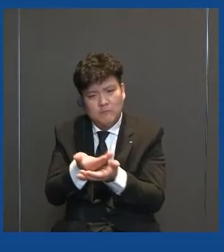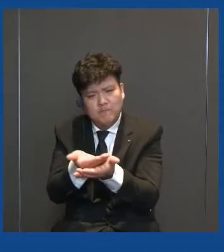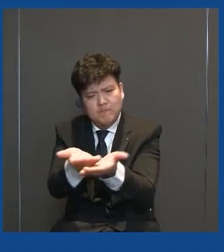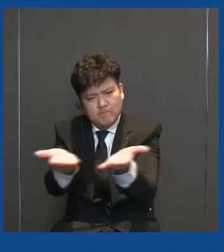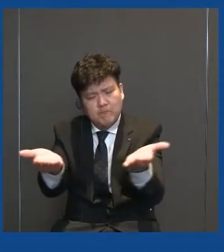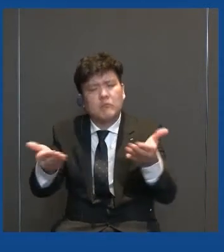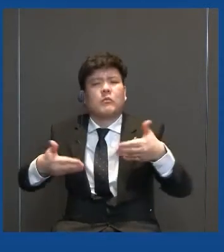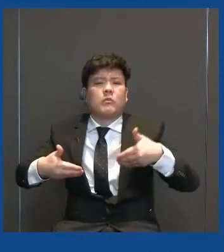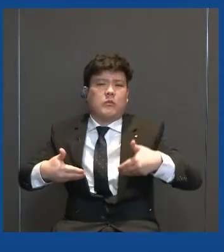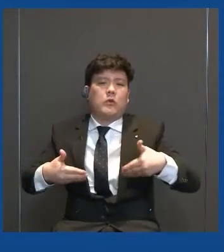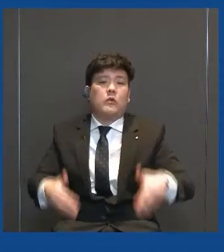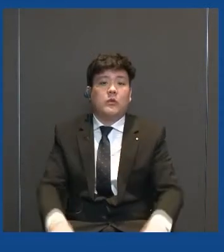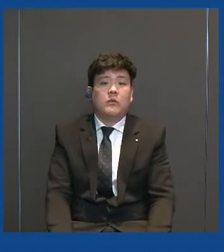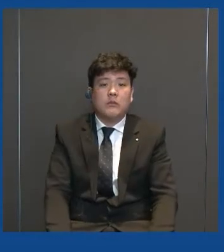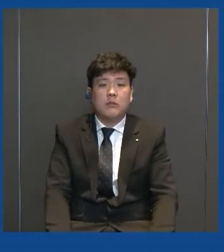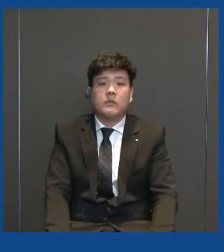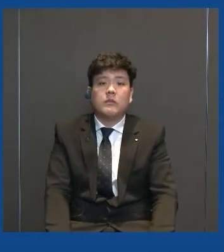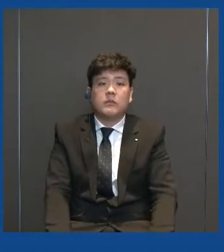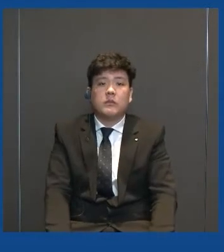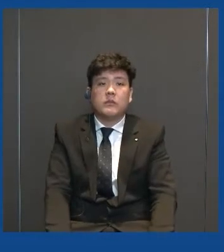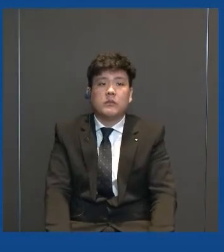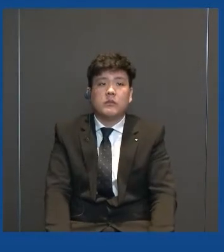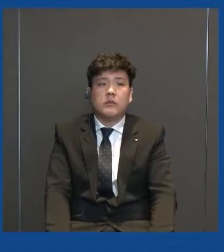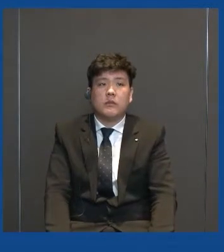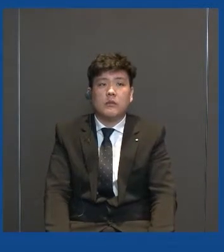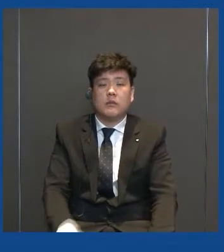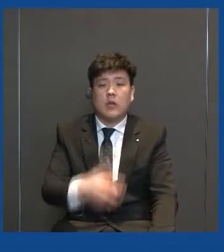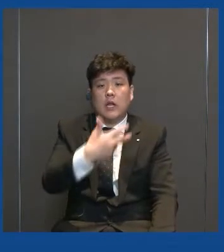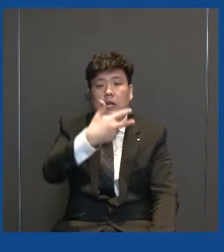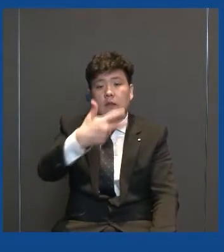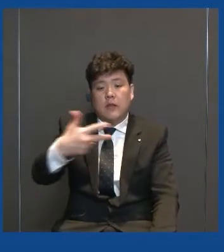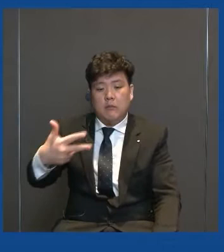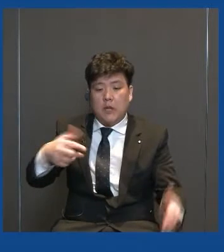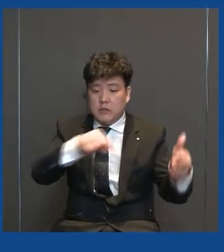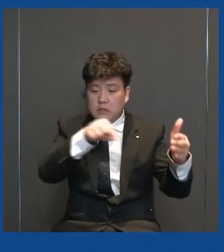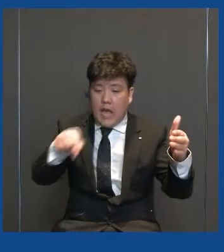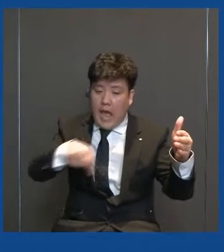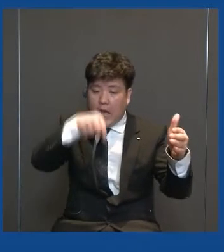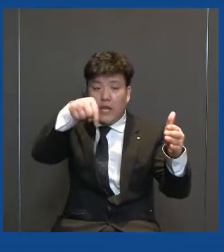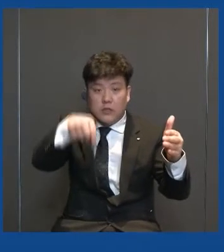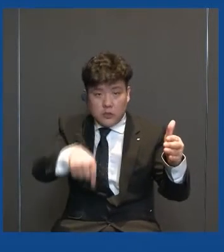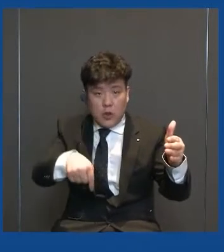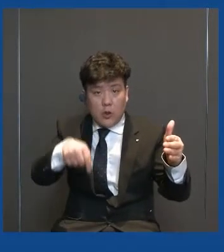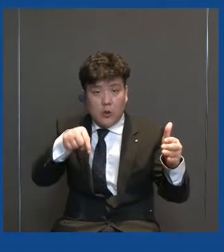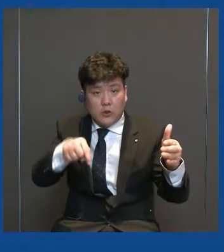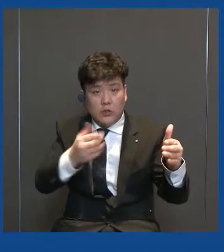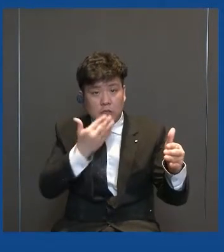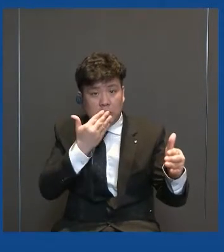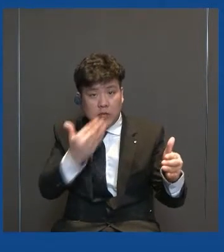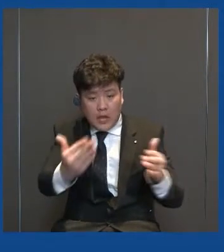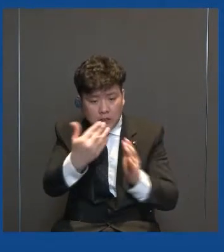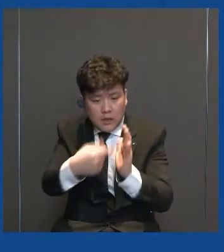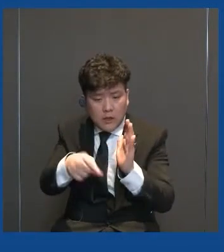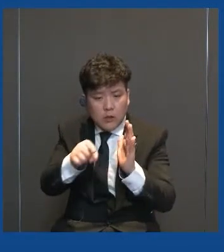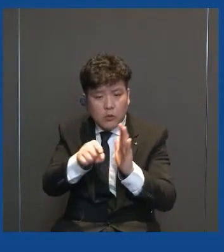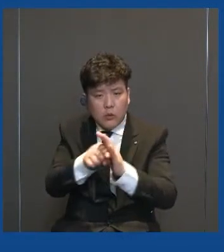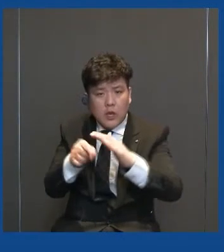one important measure that we've seen in Denmark to address this has been telemedicine and